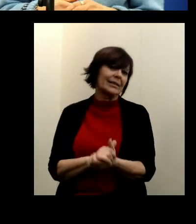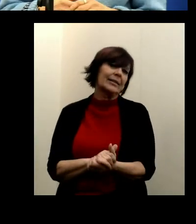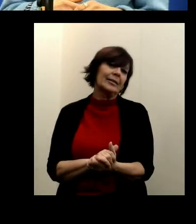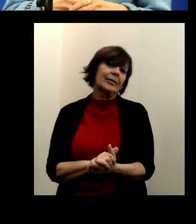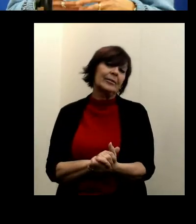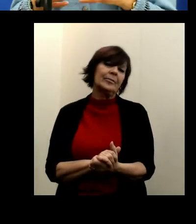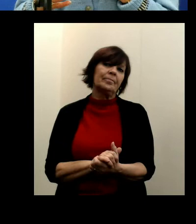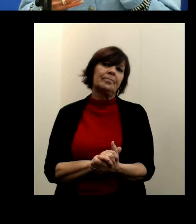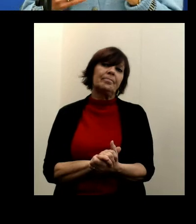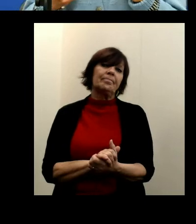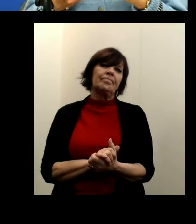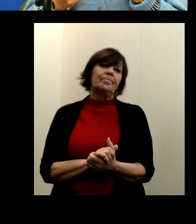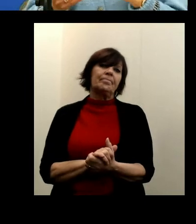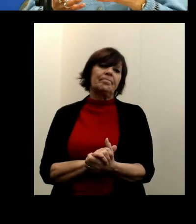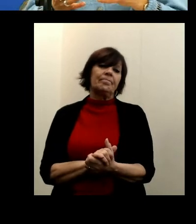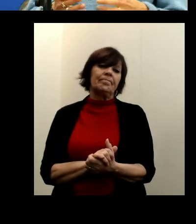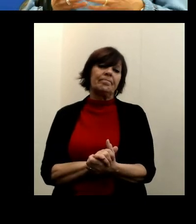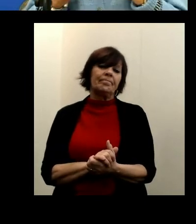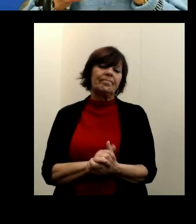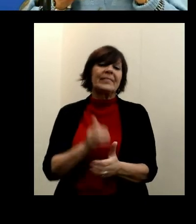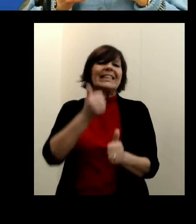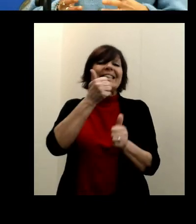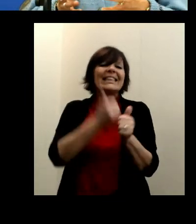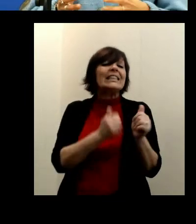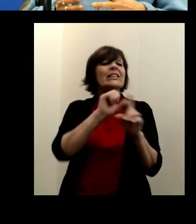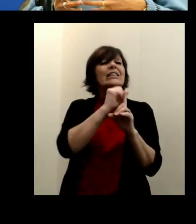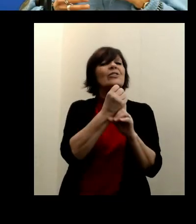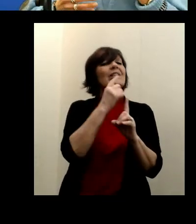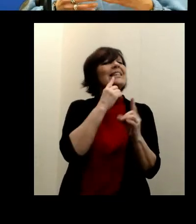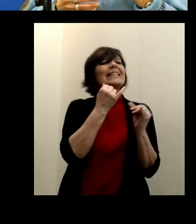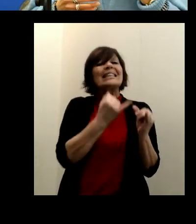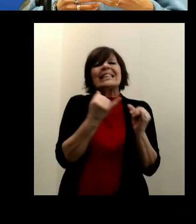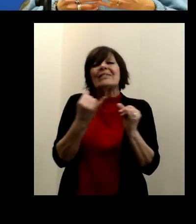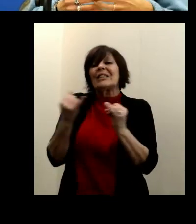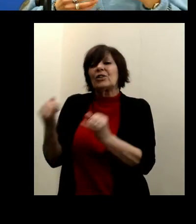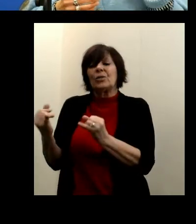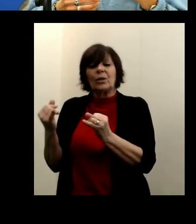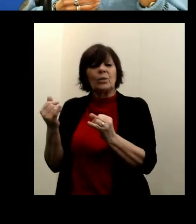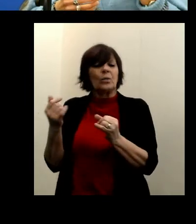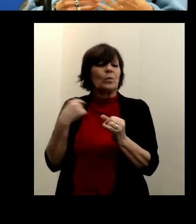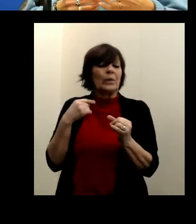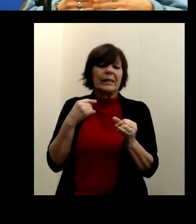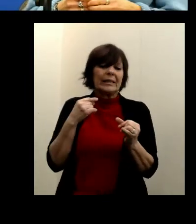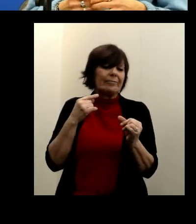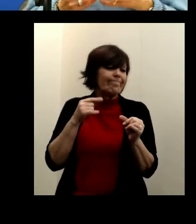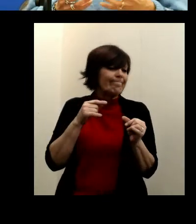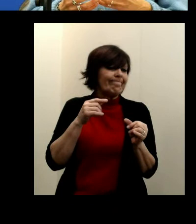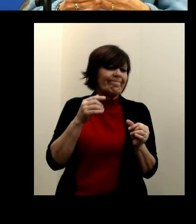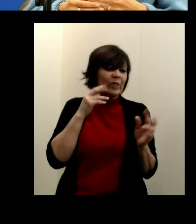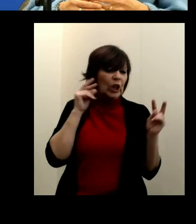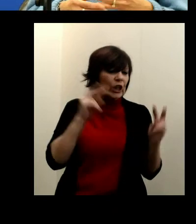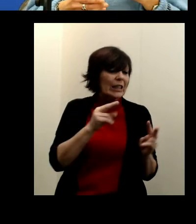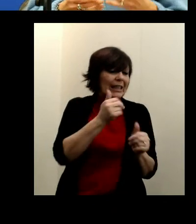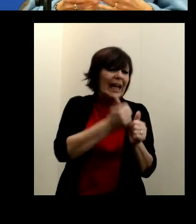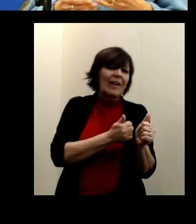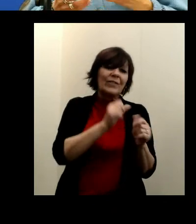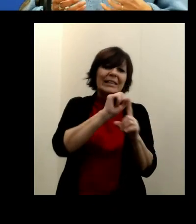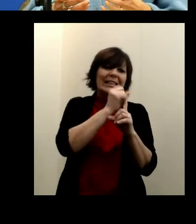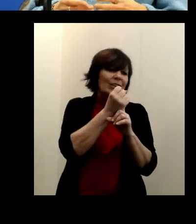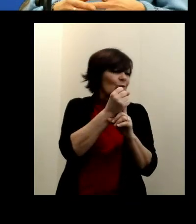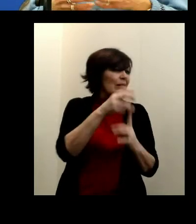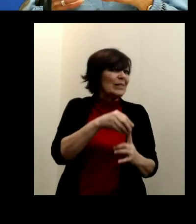So each case is individual, and we take every case on its unique situation. So there